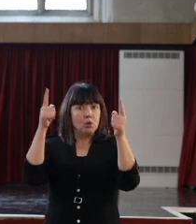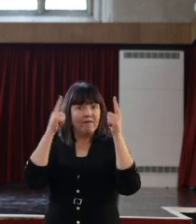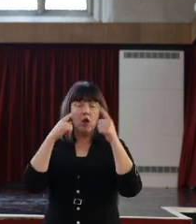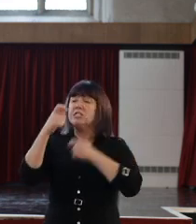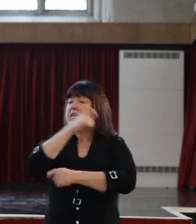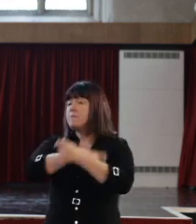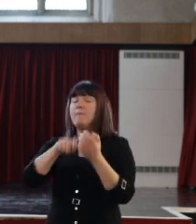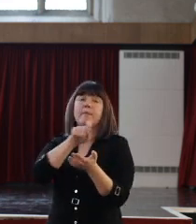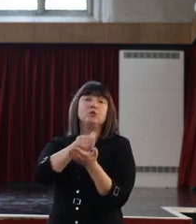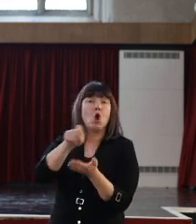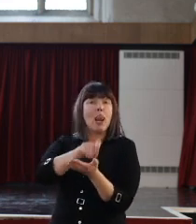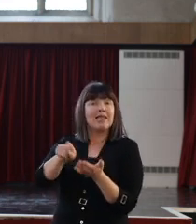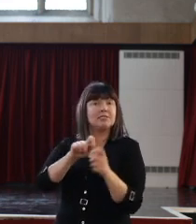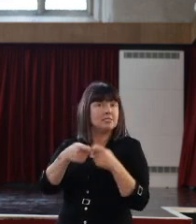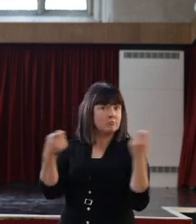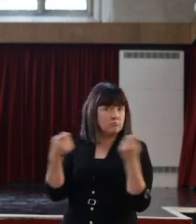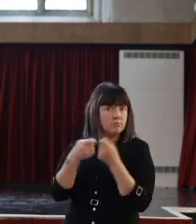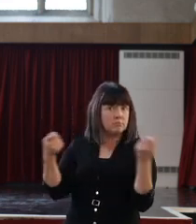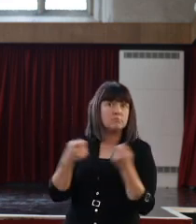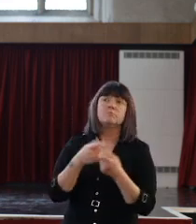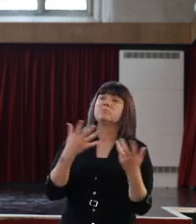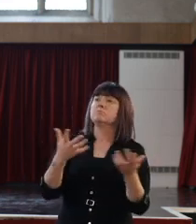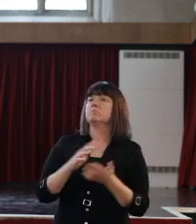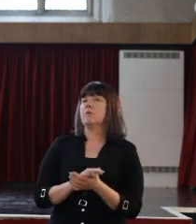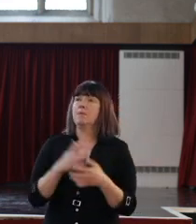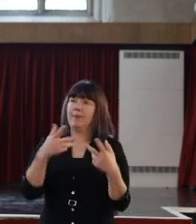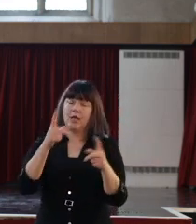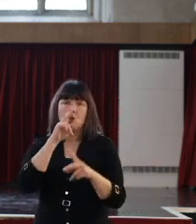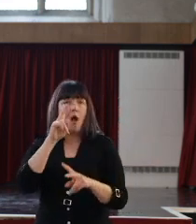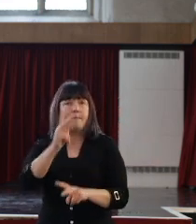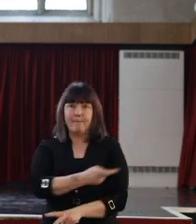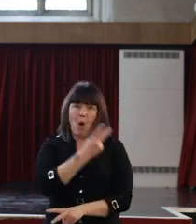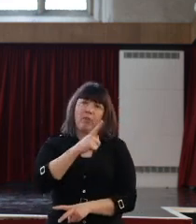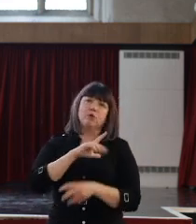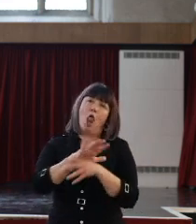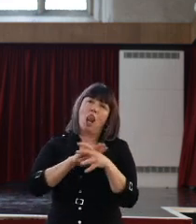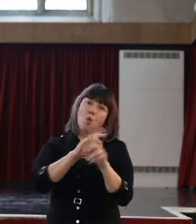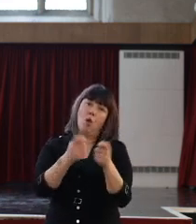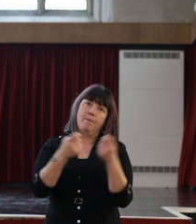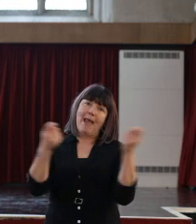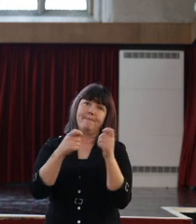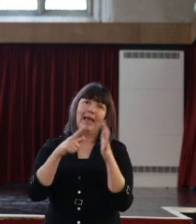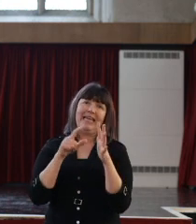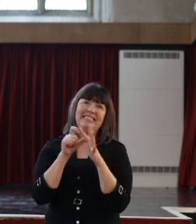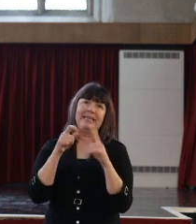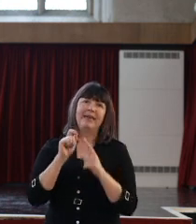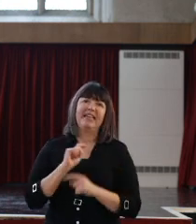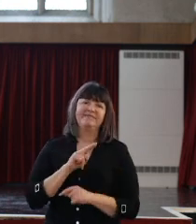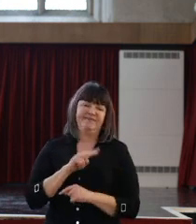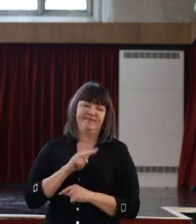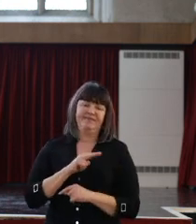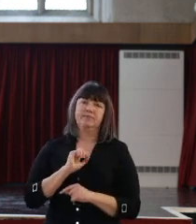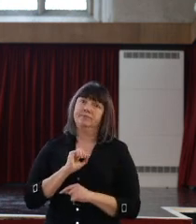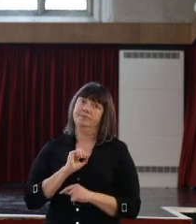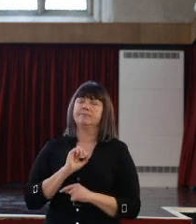journalist. You couldn't be both. Come on, Norwich, we've all read the EDP. Now, but my stepdad had other ideas, and he gave me a